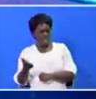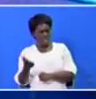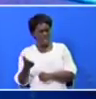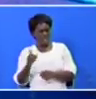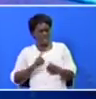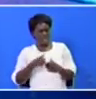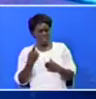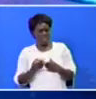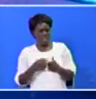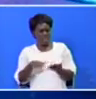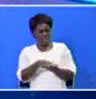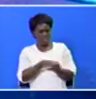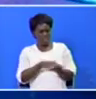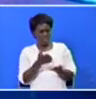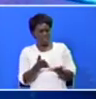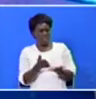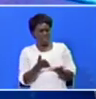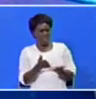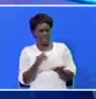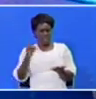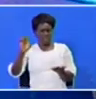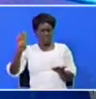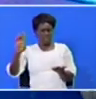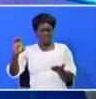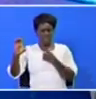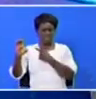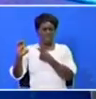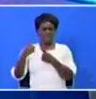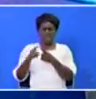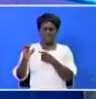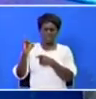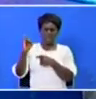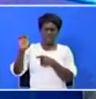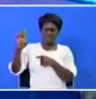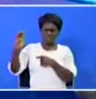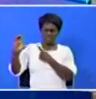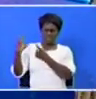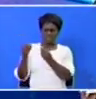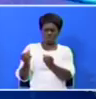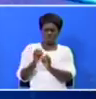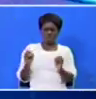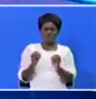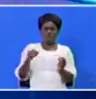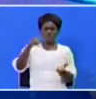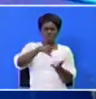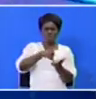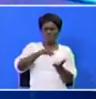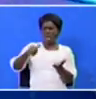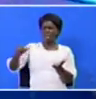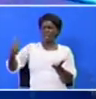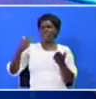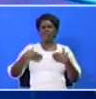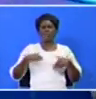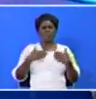the primary entity that should deal with it is IEBC. But instead of IEBC dealing with it, you are bringing all sorts of other shadowy figures that the